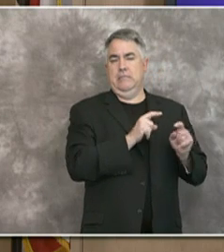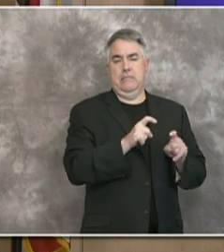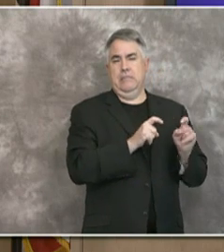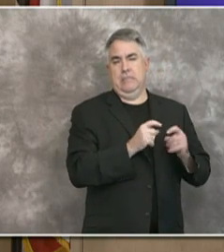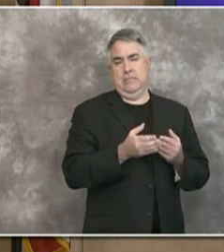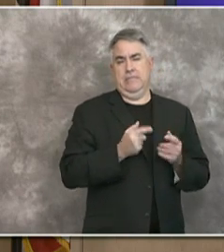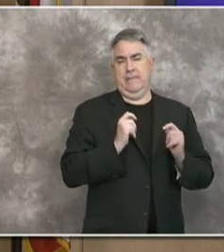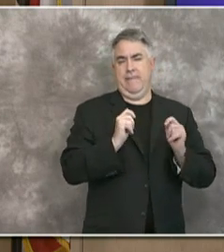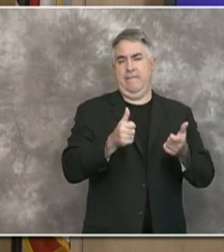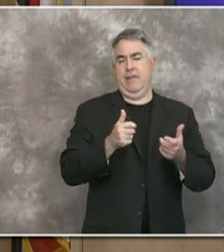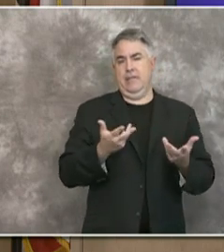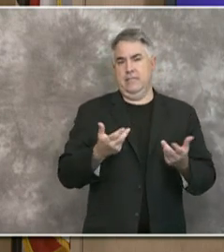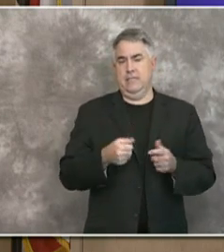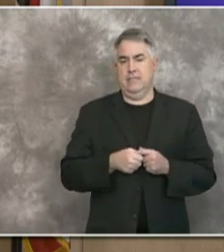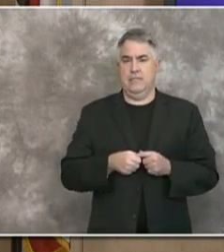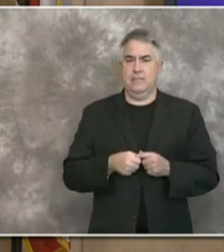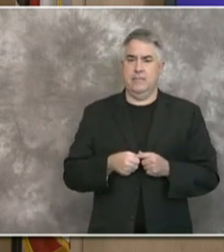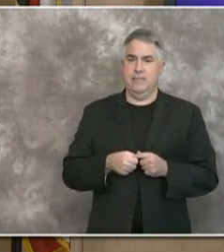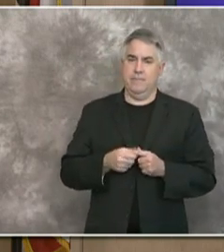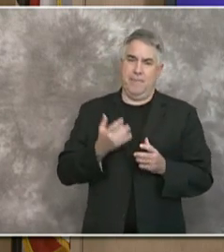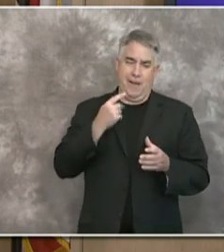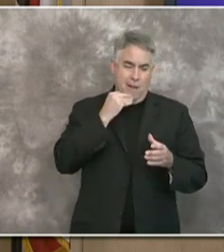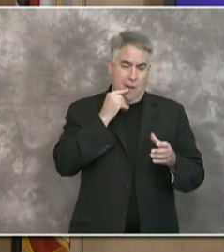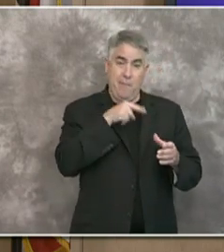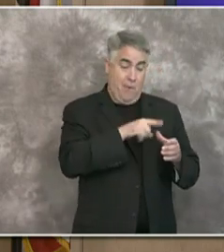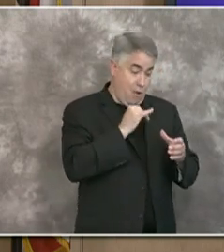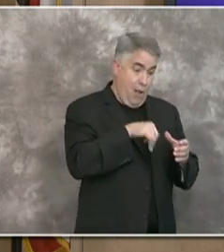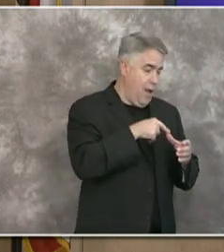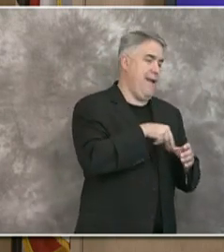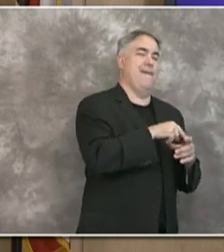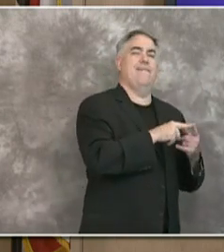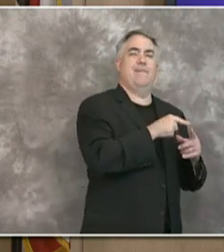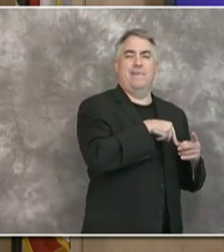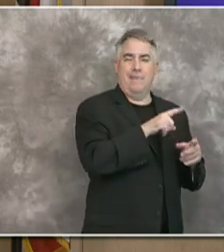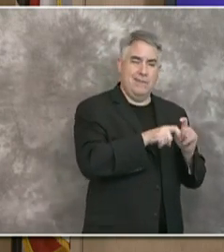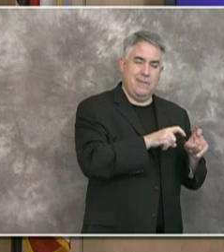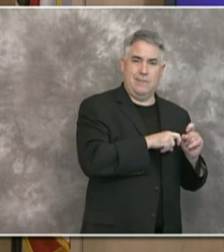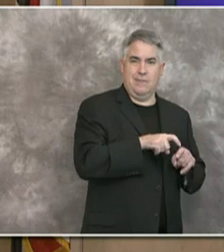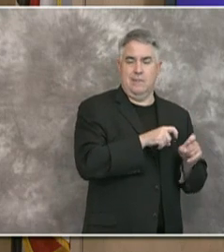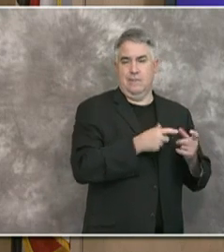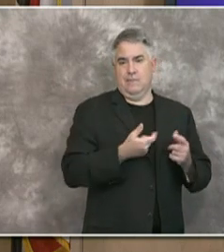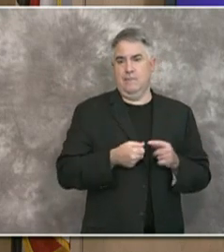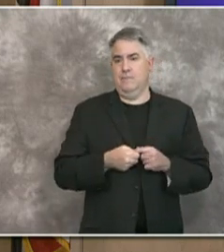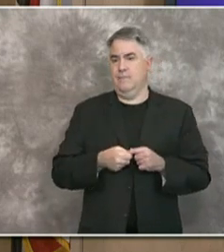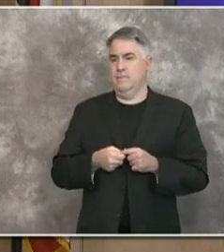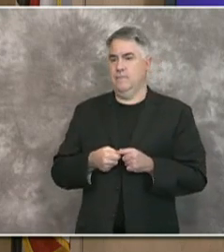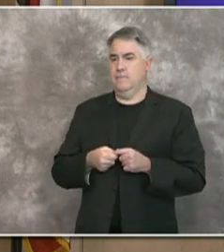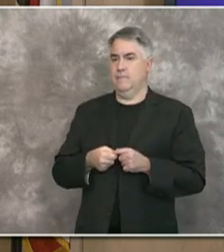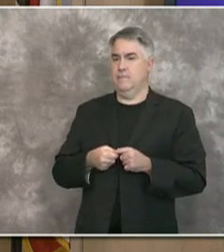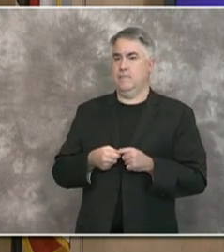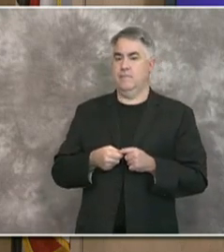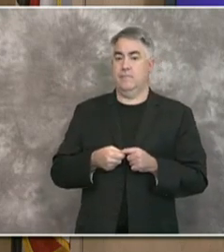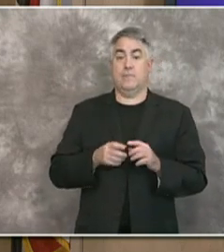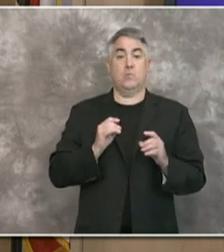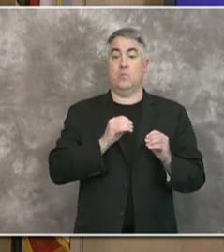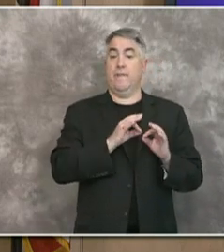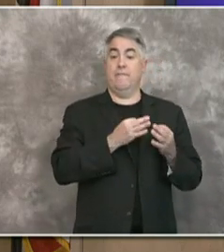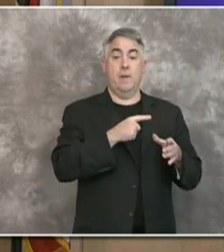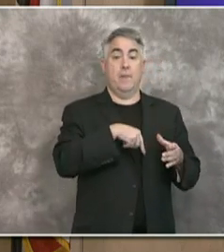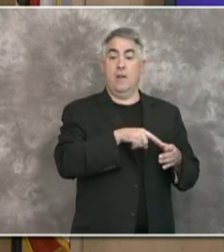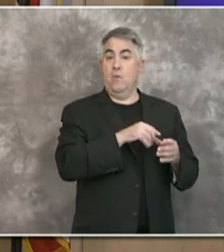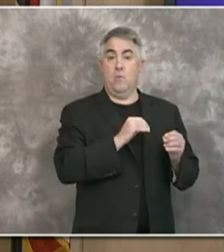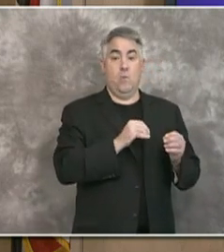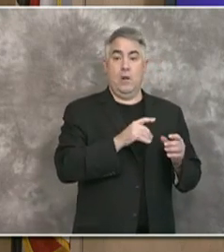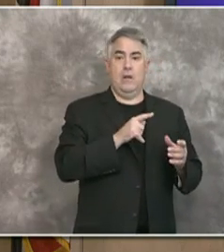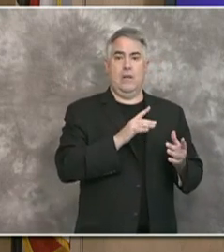home. It's a lot longer when an individual is doesn't have any family members that we can talk to,